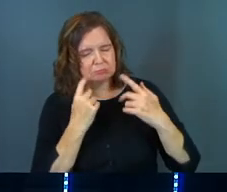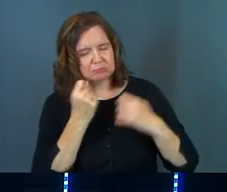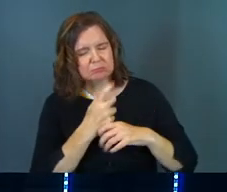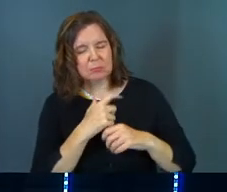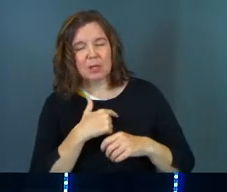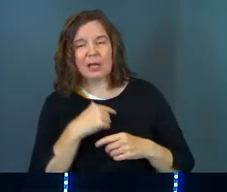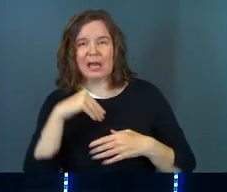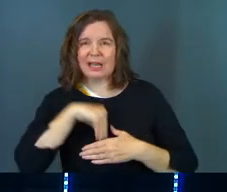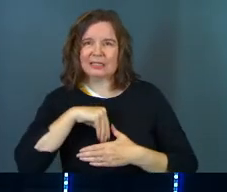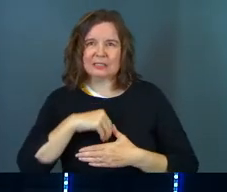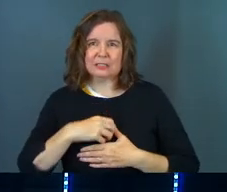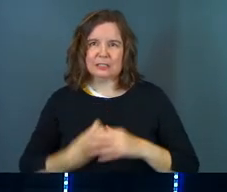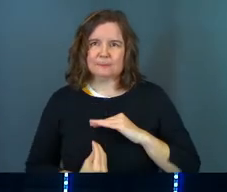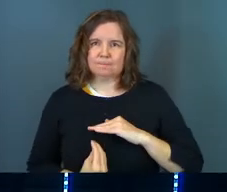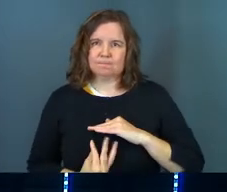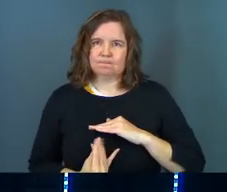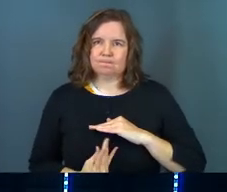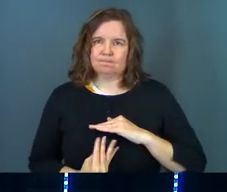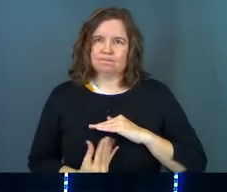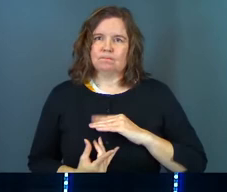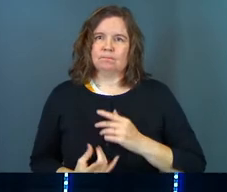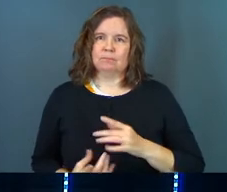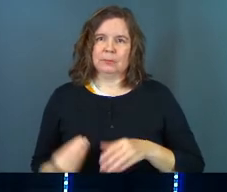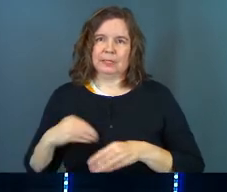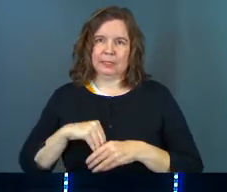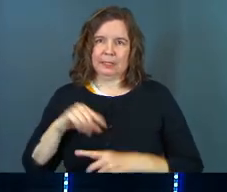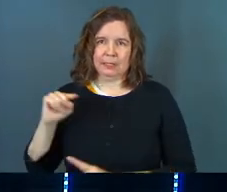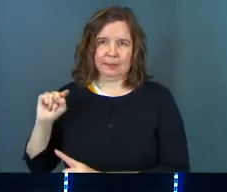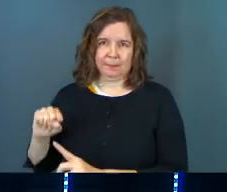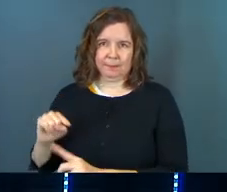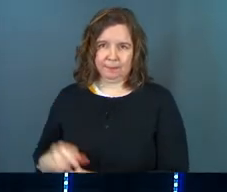her, a deep anger welled up within him.